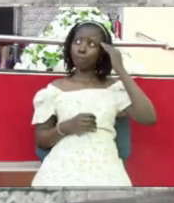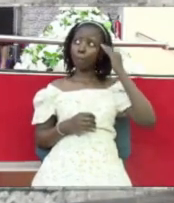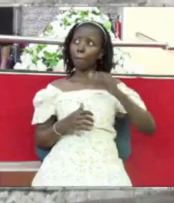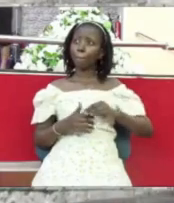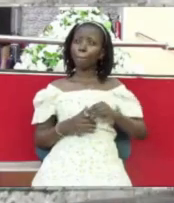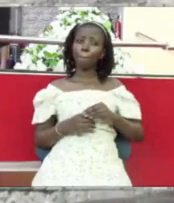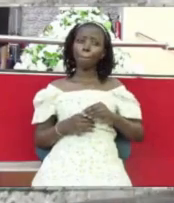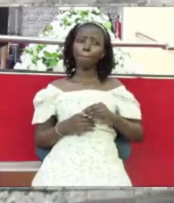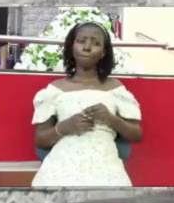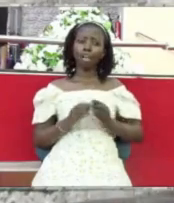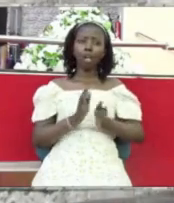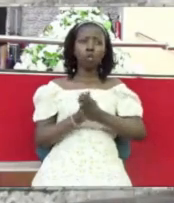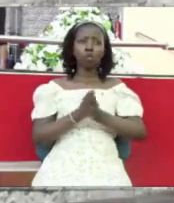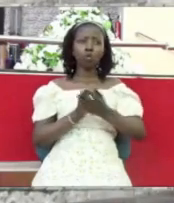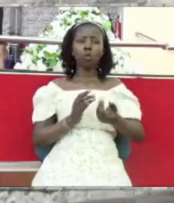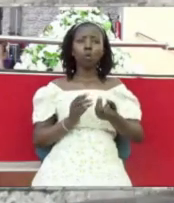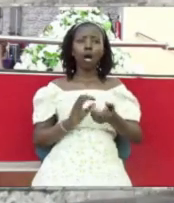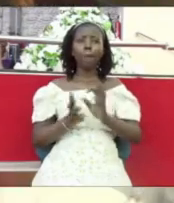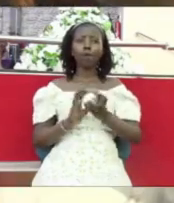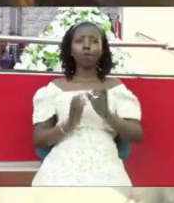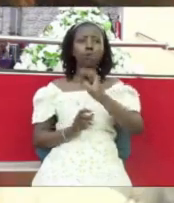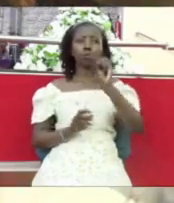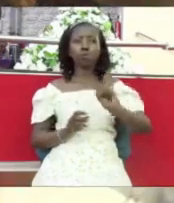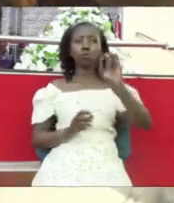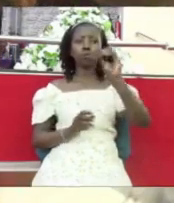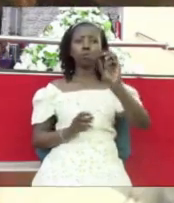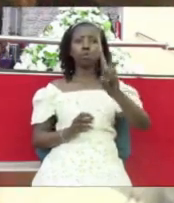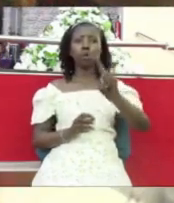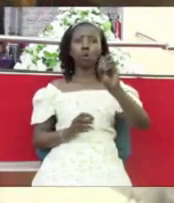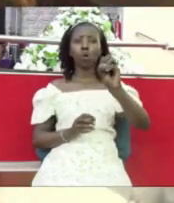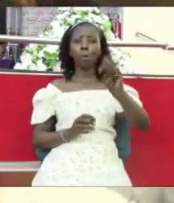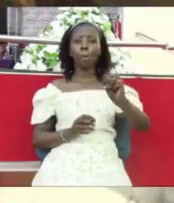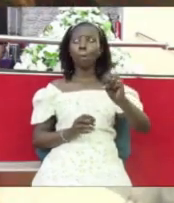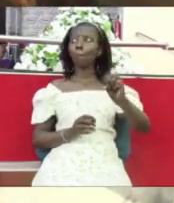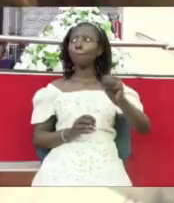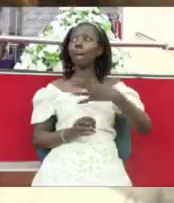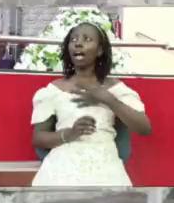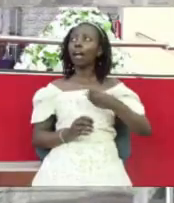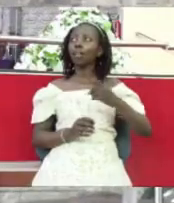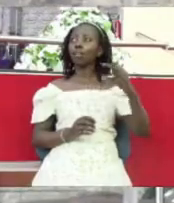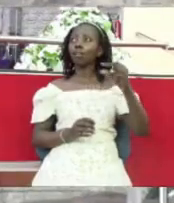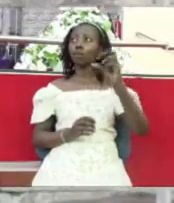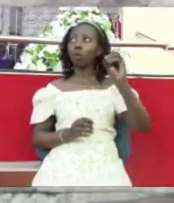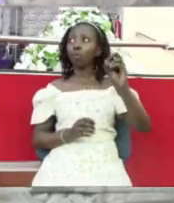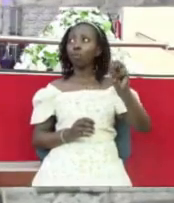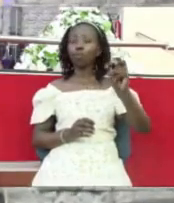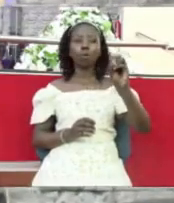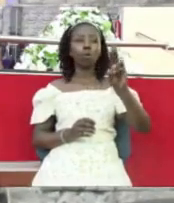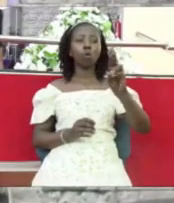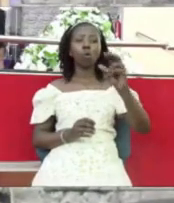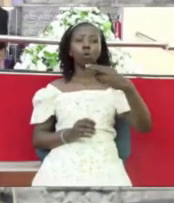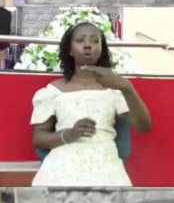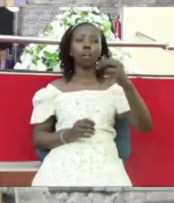that account of Sodom and Gomorrah. Unajua hiyo hadithi ya Sodoma na Gomora. And there was a man of God who was praying that there would be a few people who would